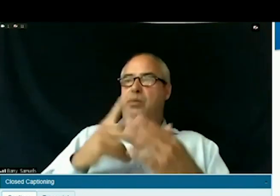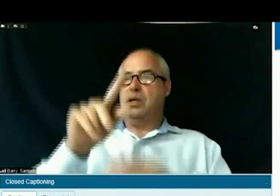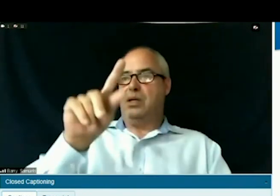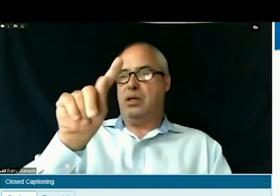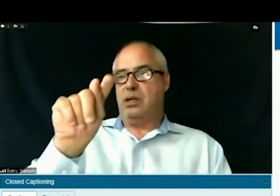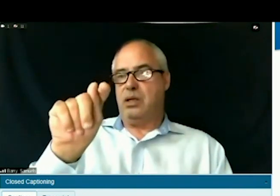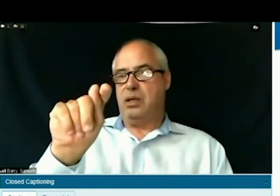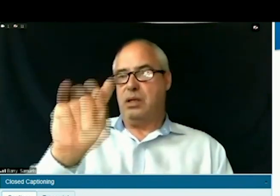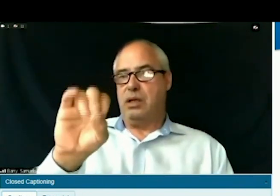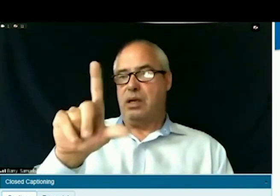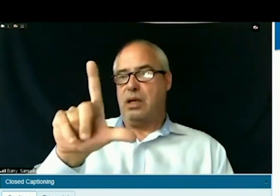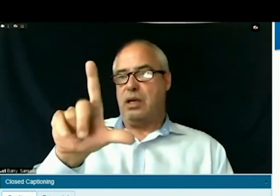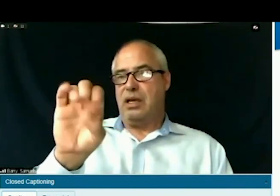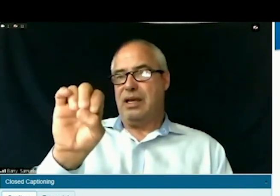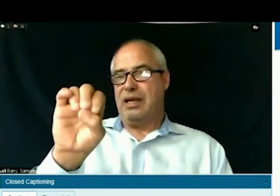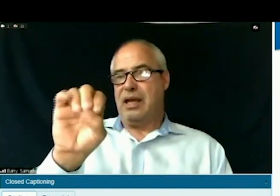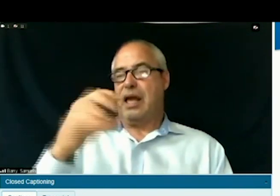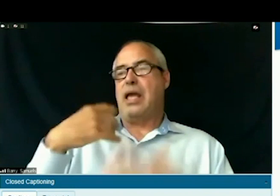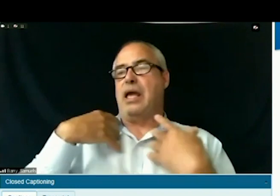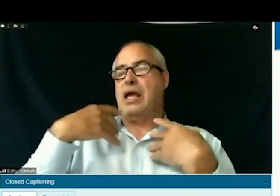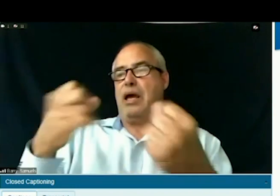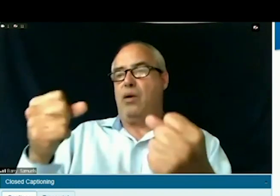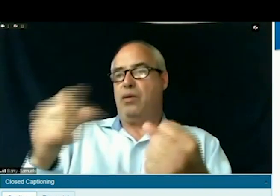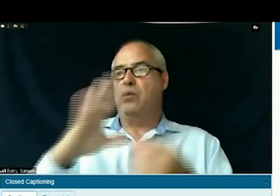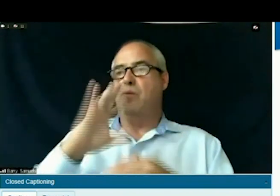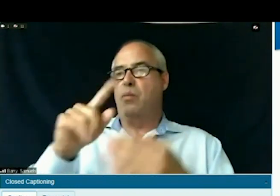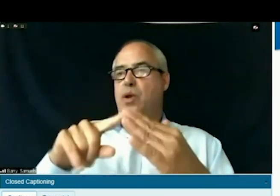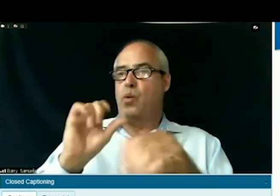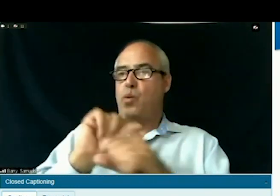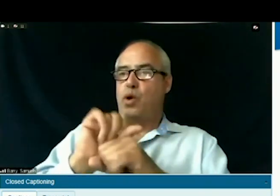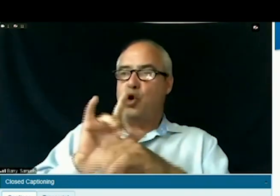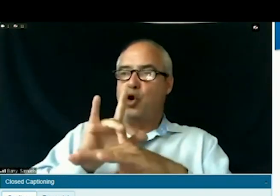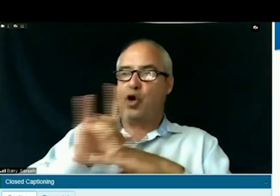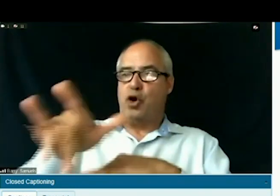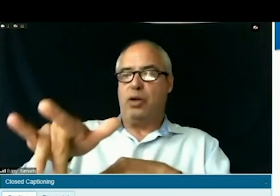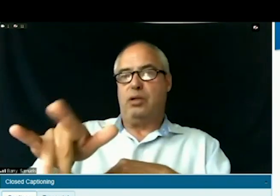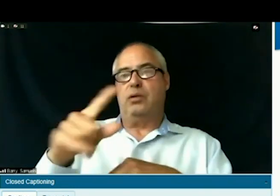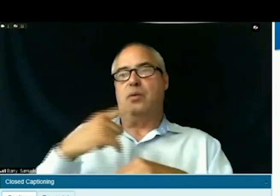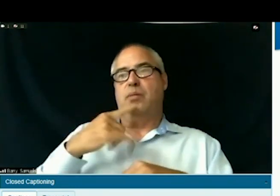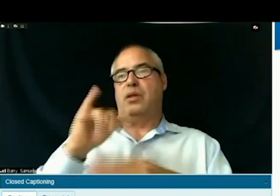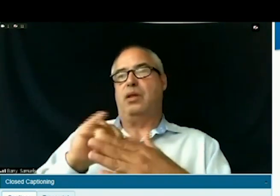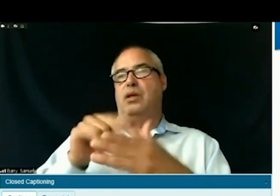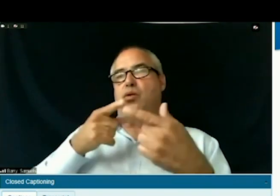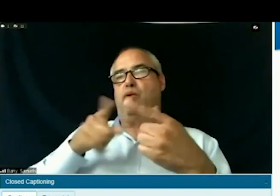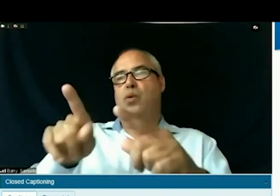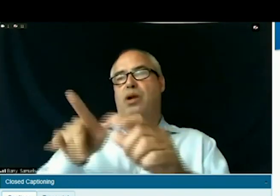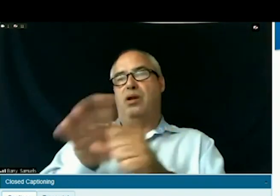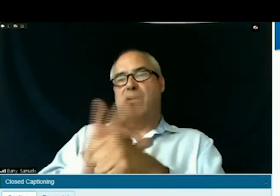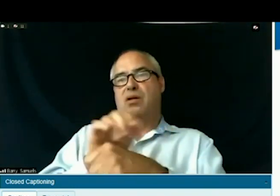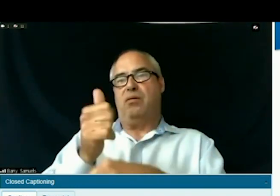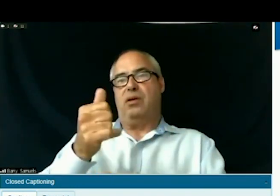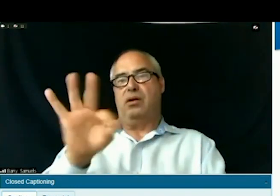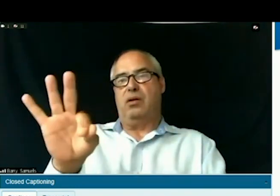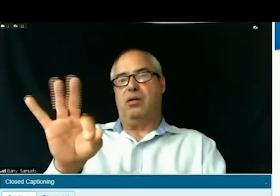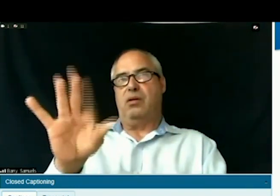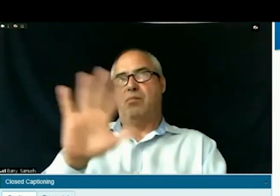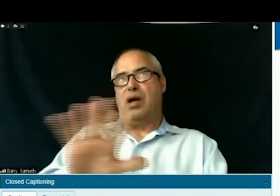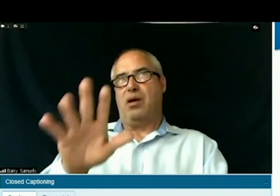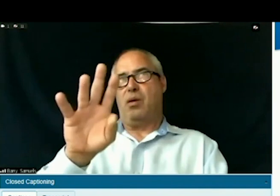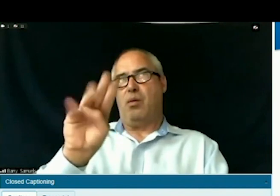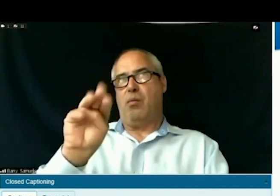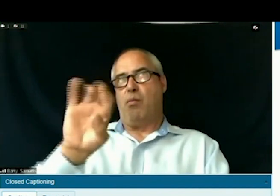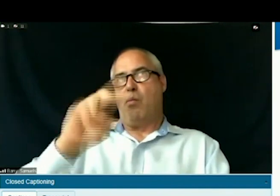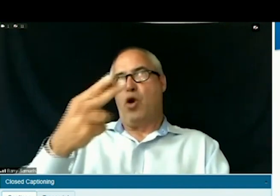I always talk, we worked through the very early on in the pandemic. By about March, April, we did about